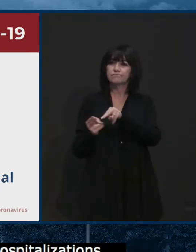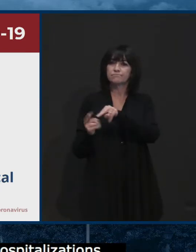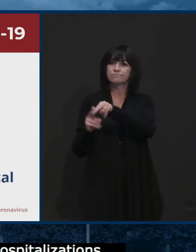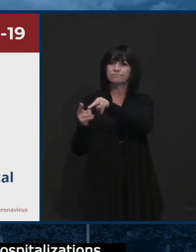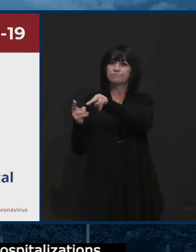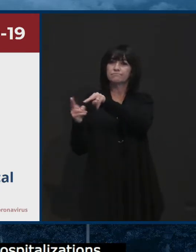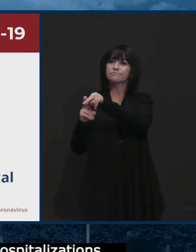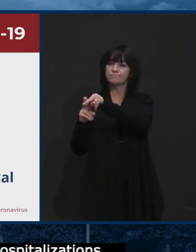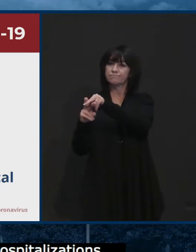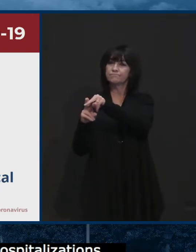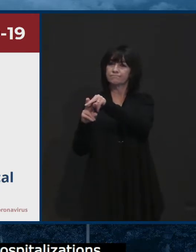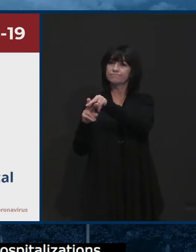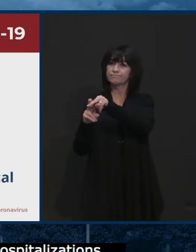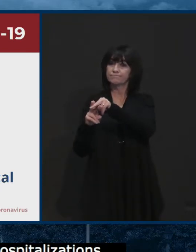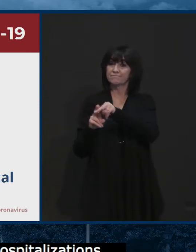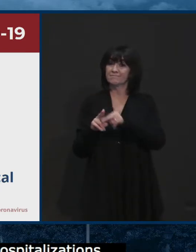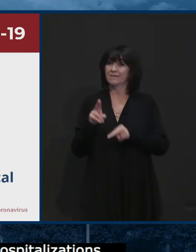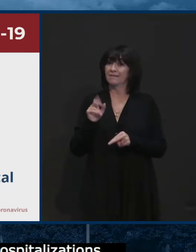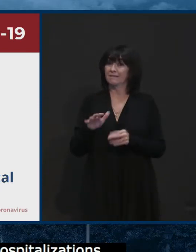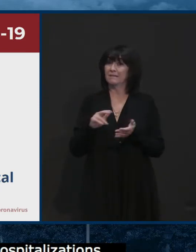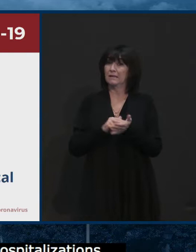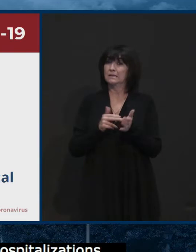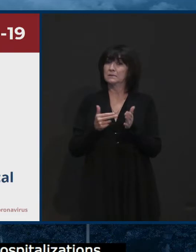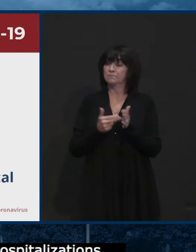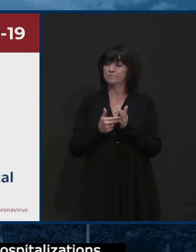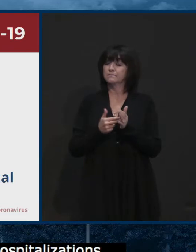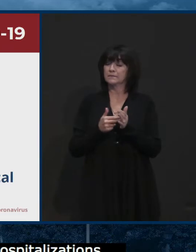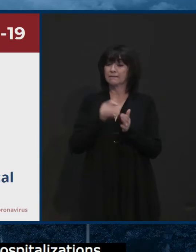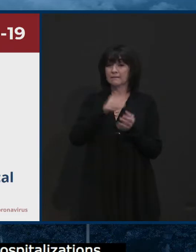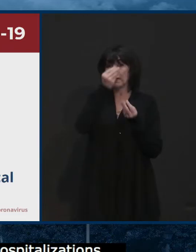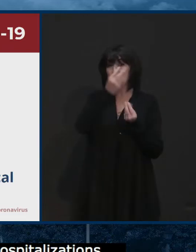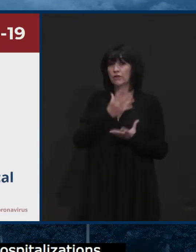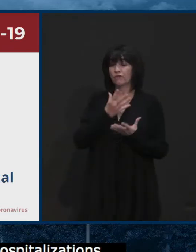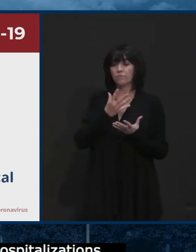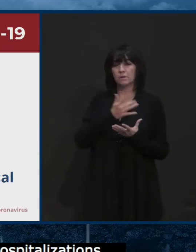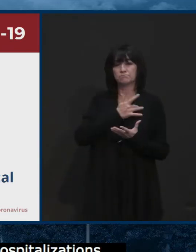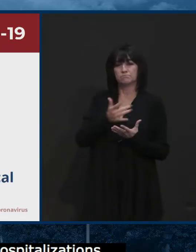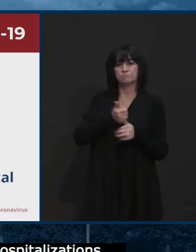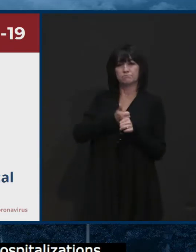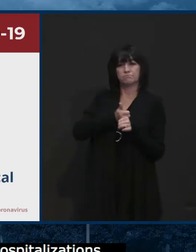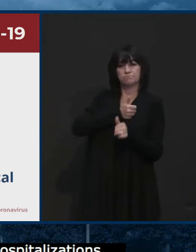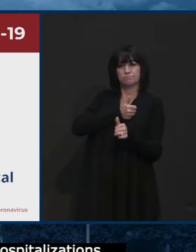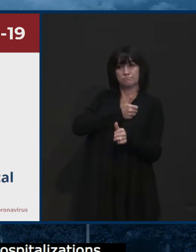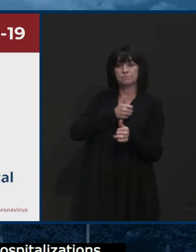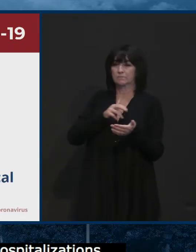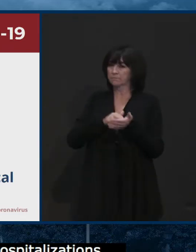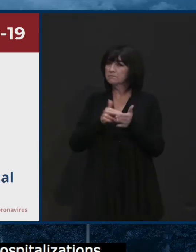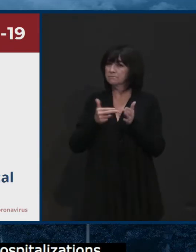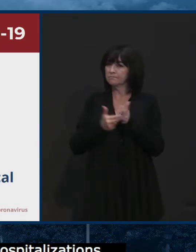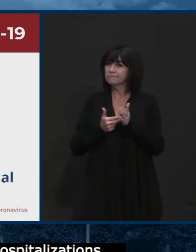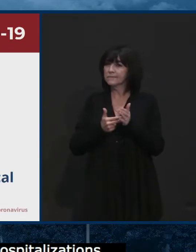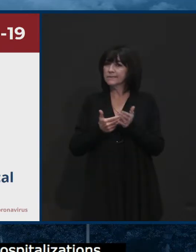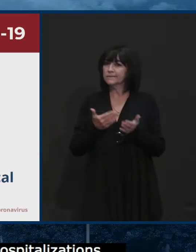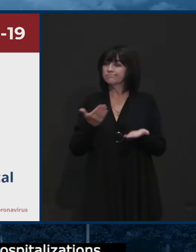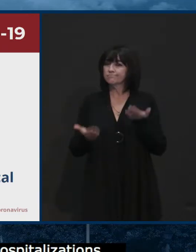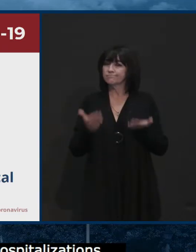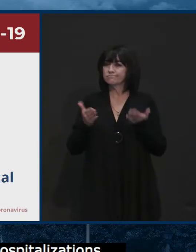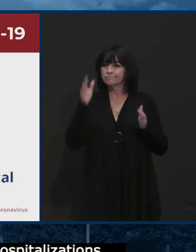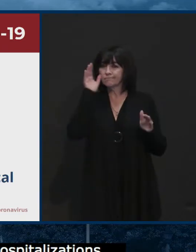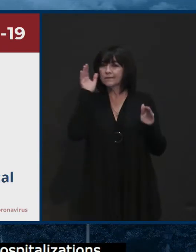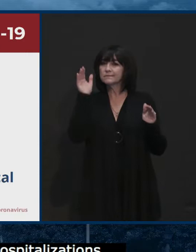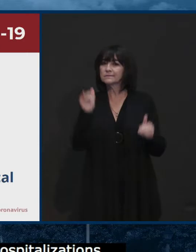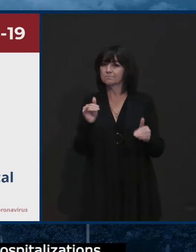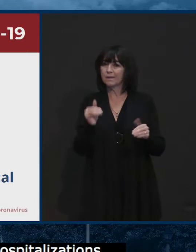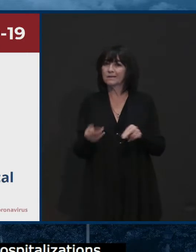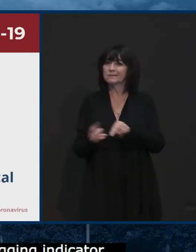this tends to be a lagging indicator. We're going to see in a few minutes that we're seeing increased cases, not as